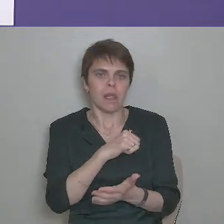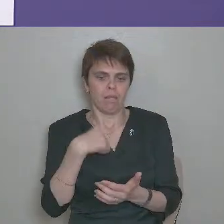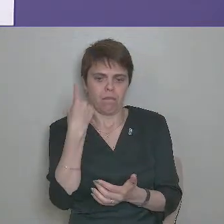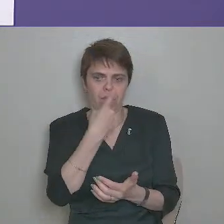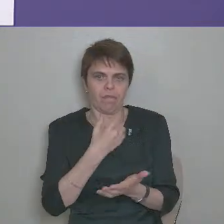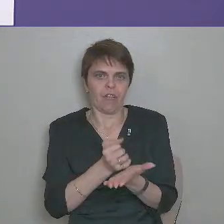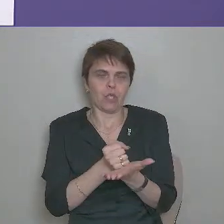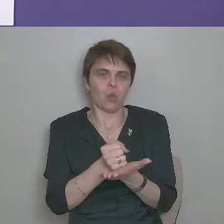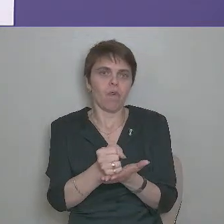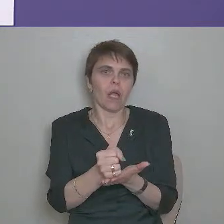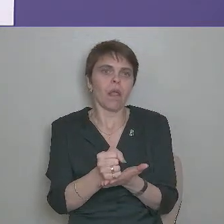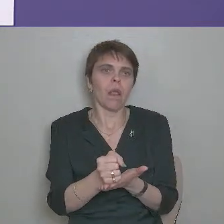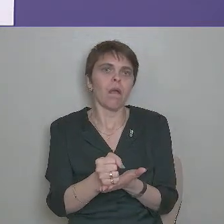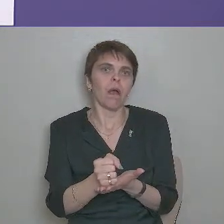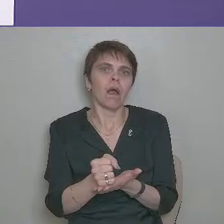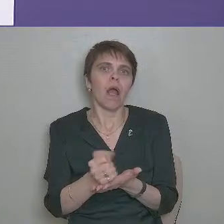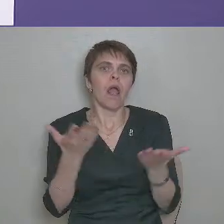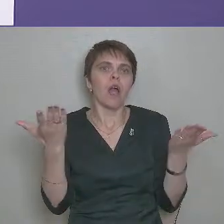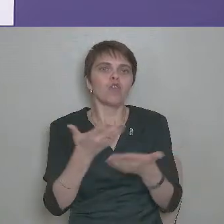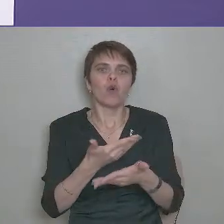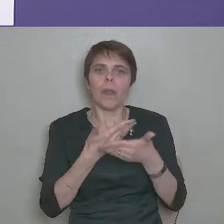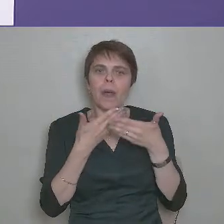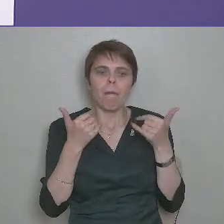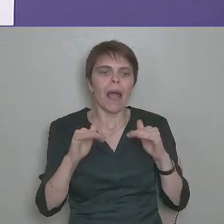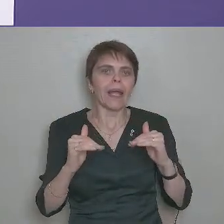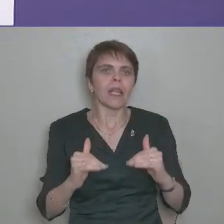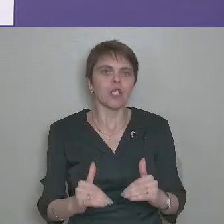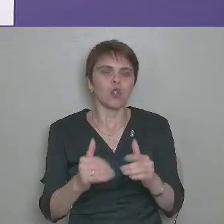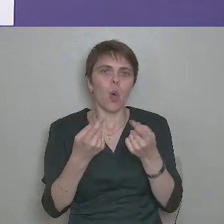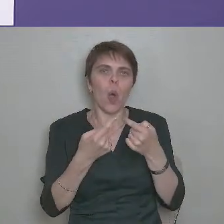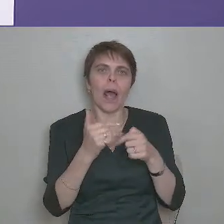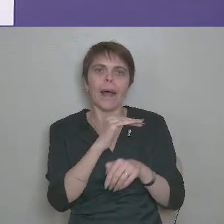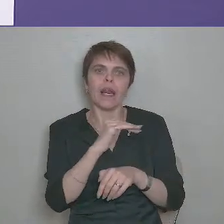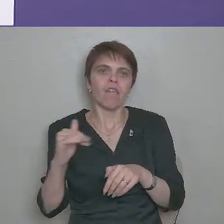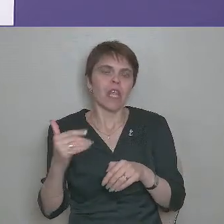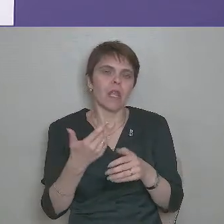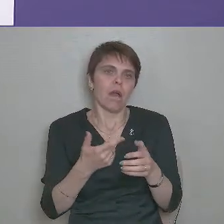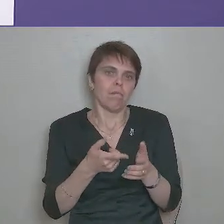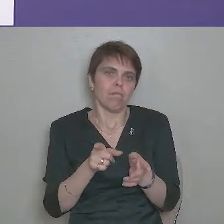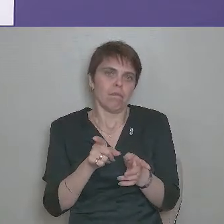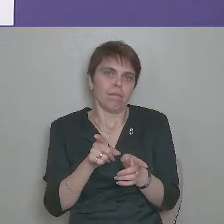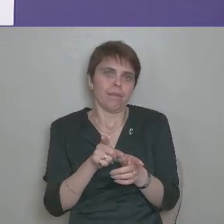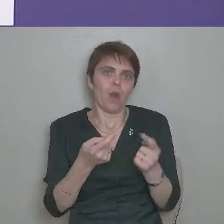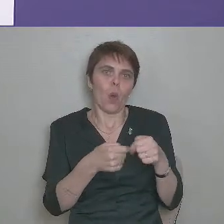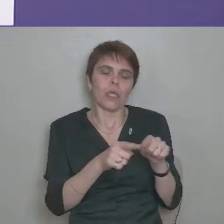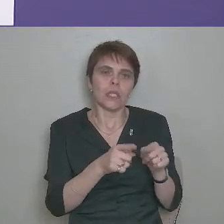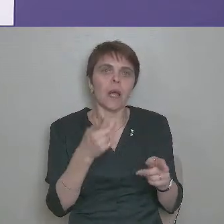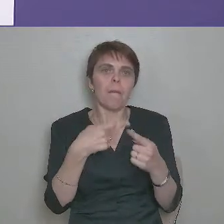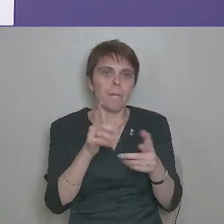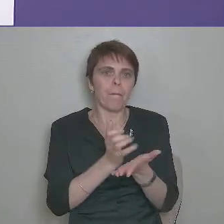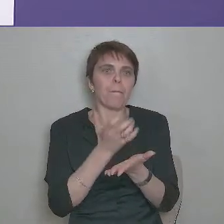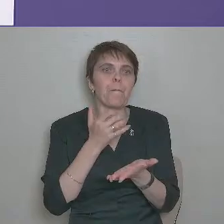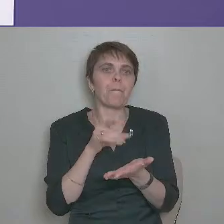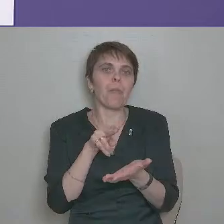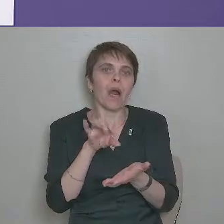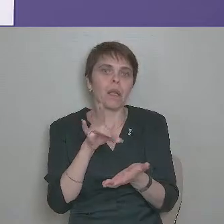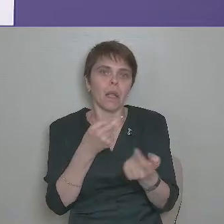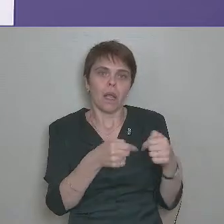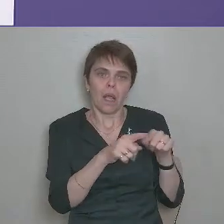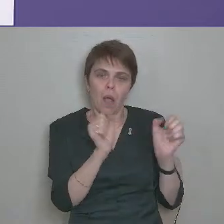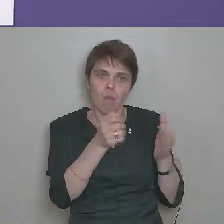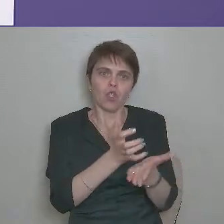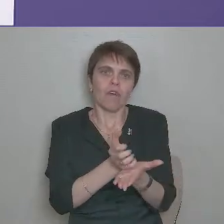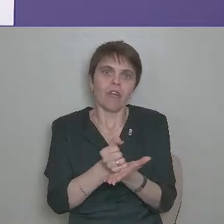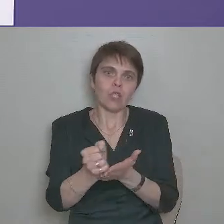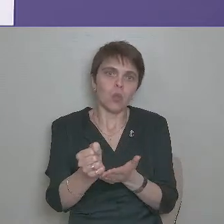party. But again, the application. If there is no lower level of organization, does it mean that the organization won't be able